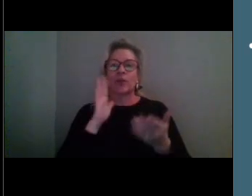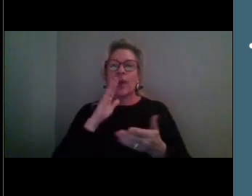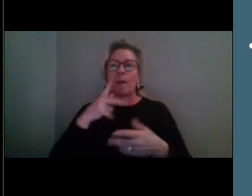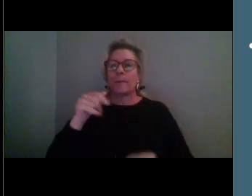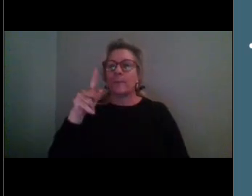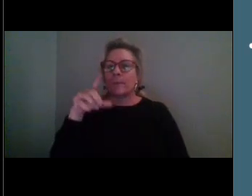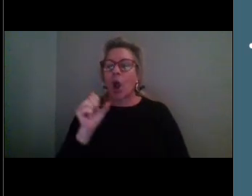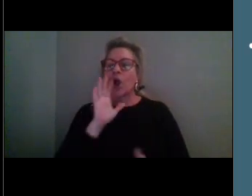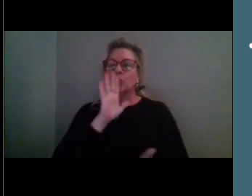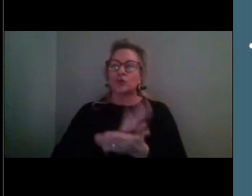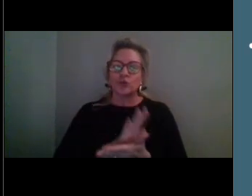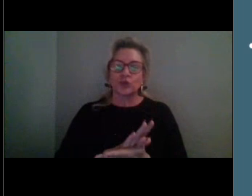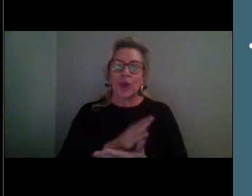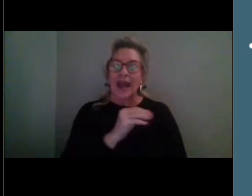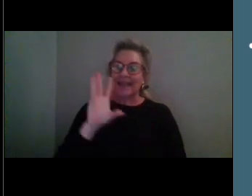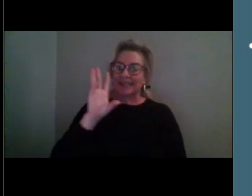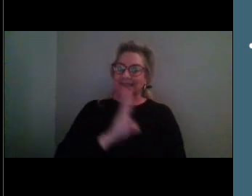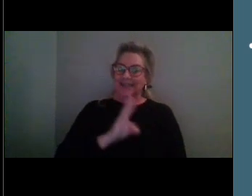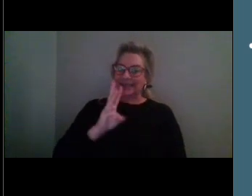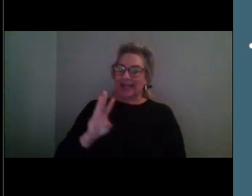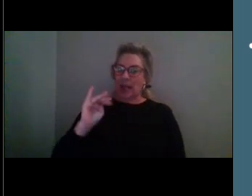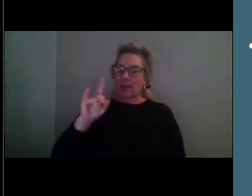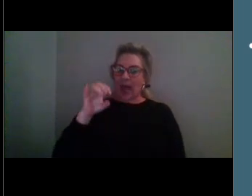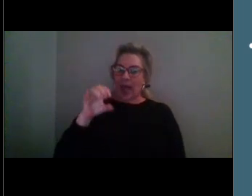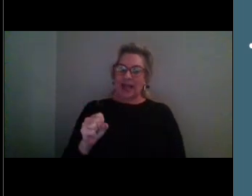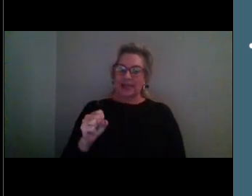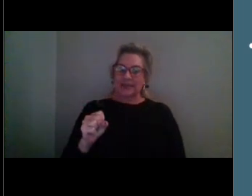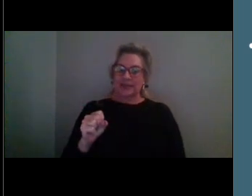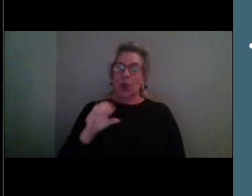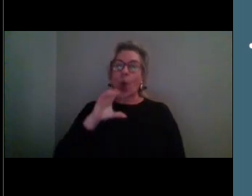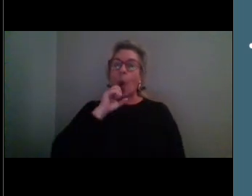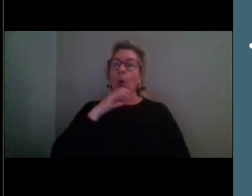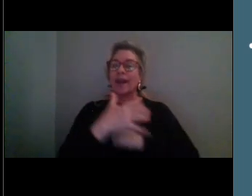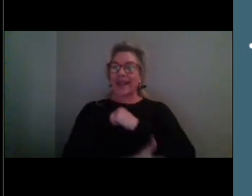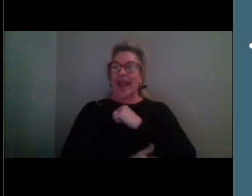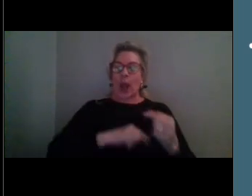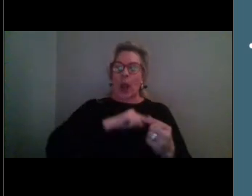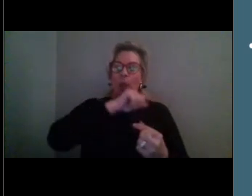the 66-mile Orange County Loop network.